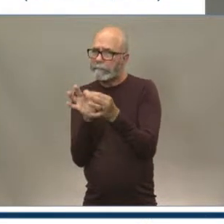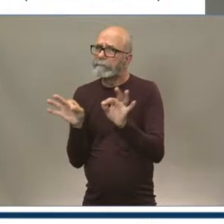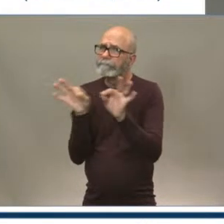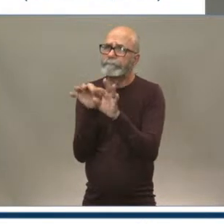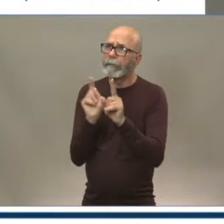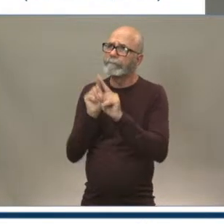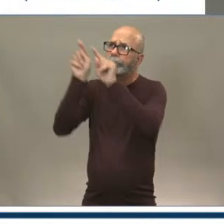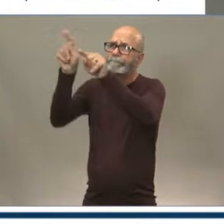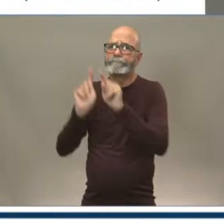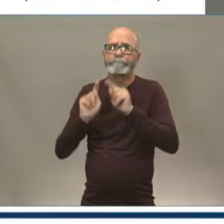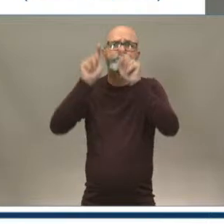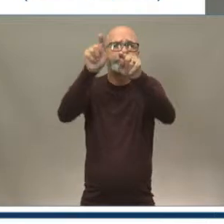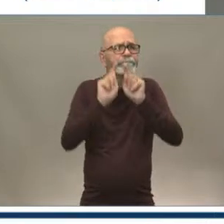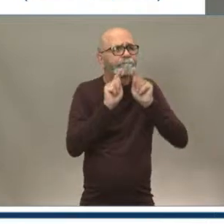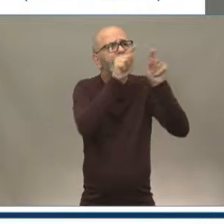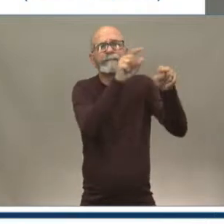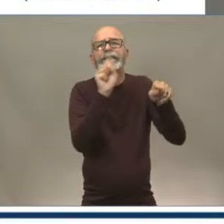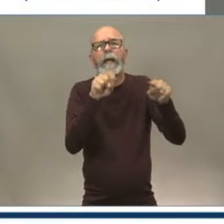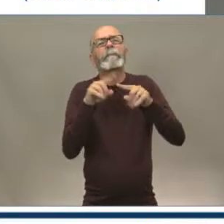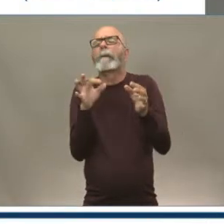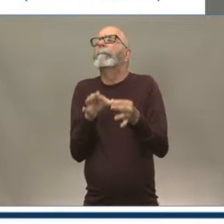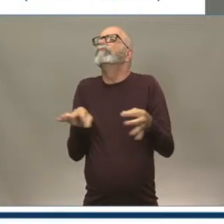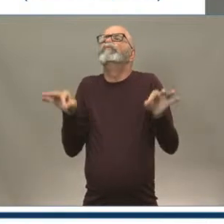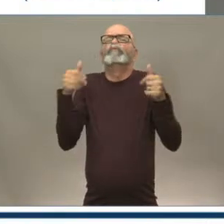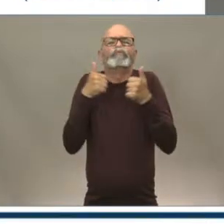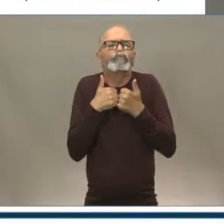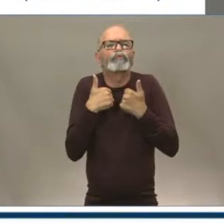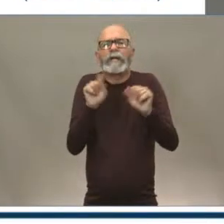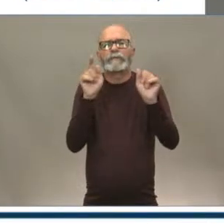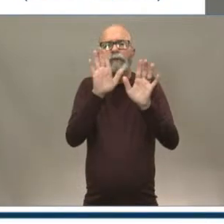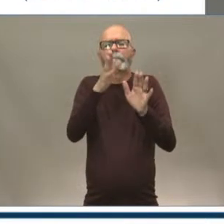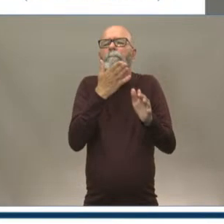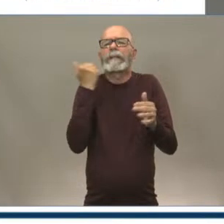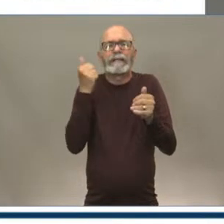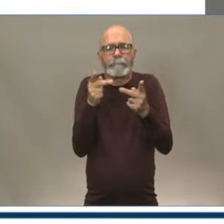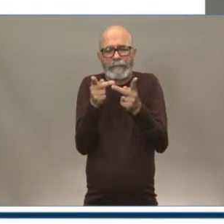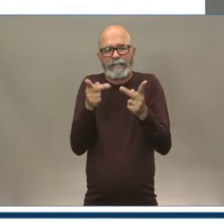need to travel, try to do it as close to home as possible, but absolutely,